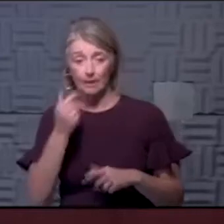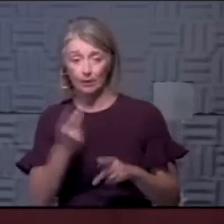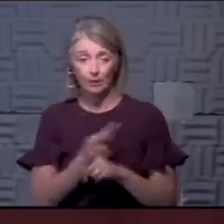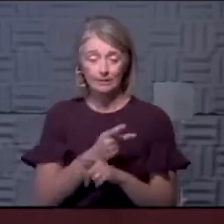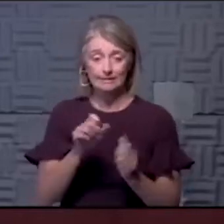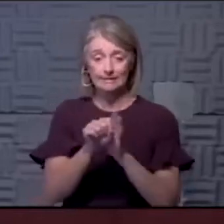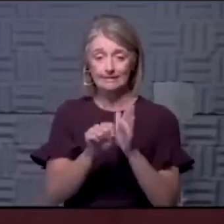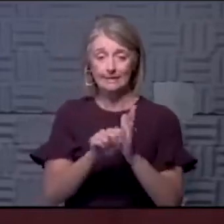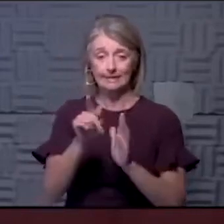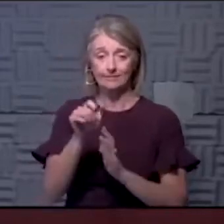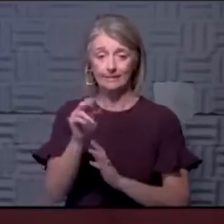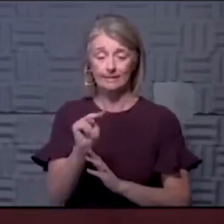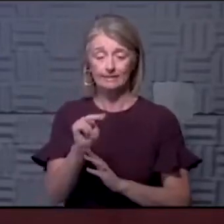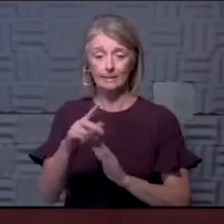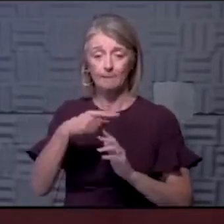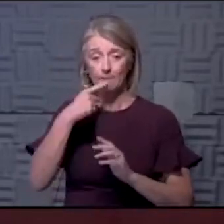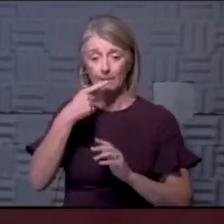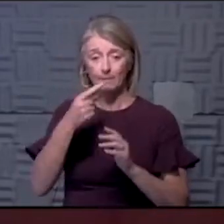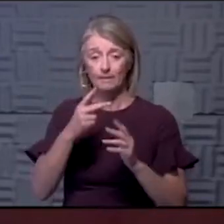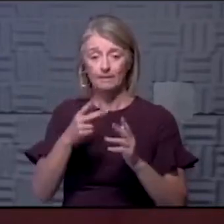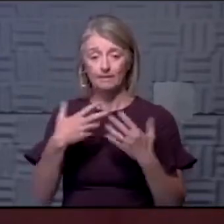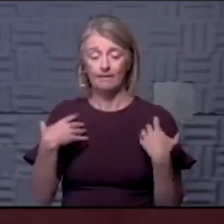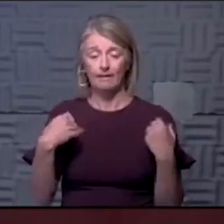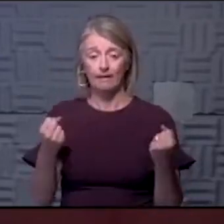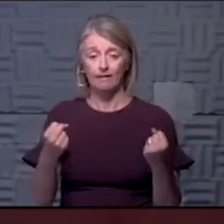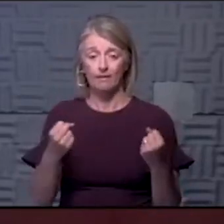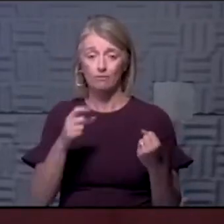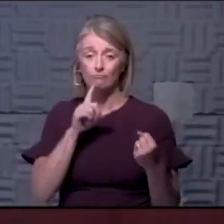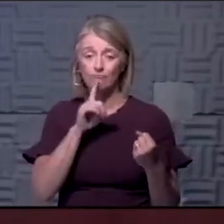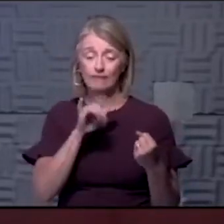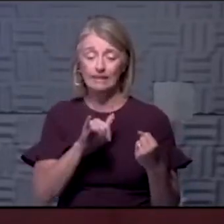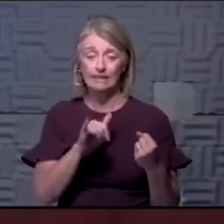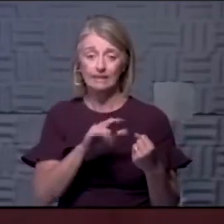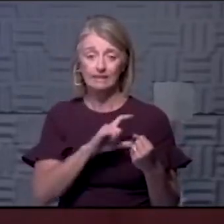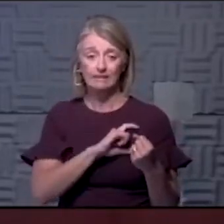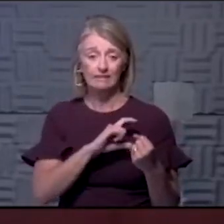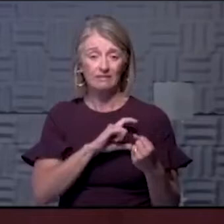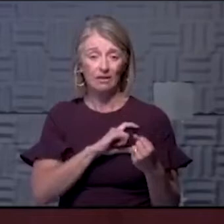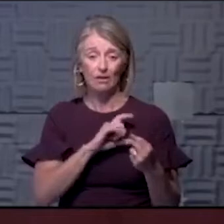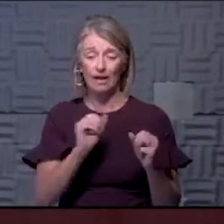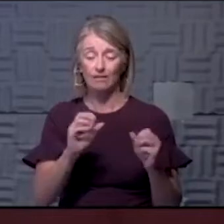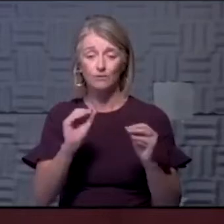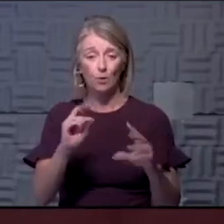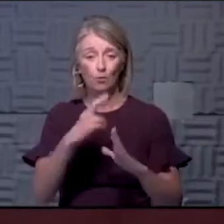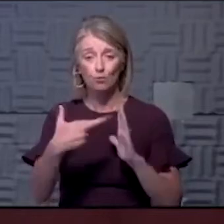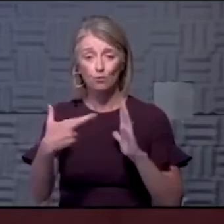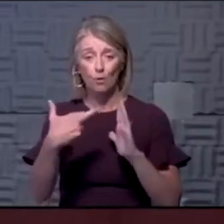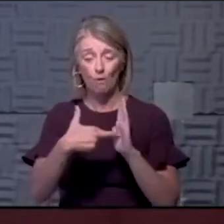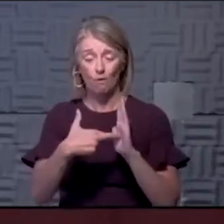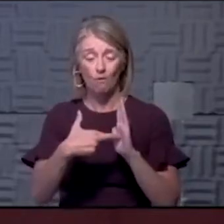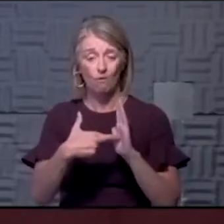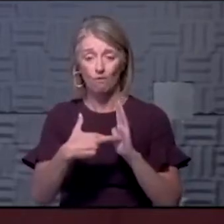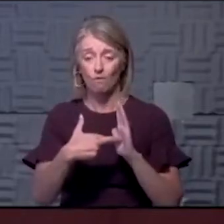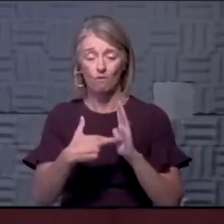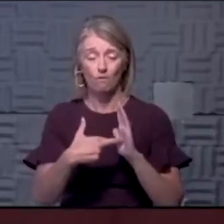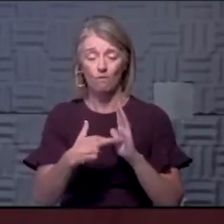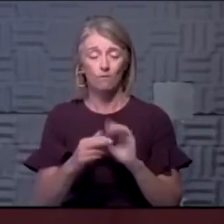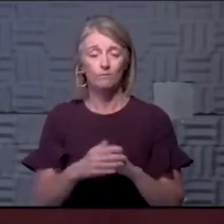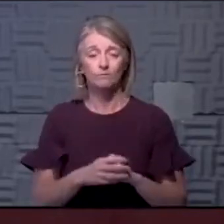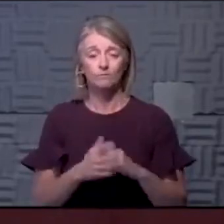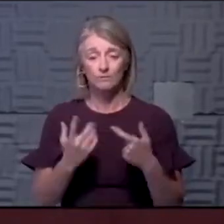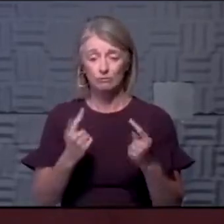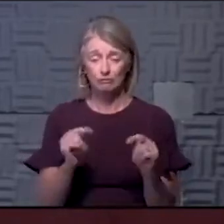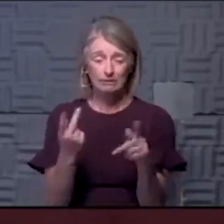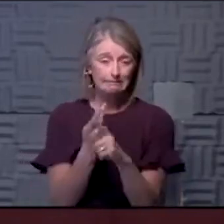state of Kansas, public health orders have been decriminalized, so really law enforcement does not have a role to play there. And so trying